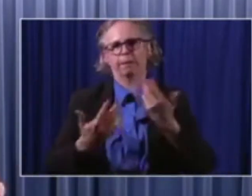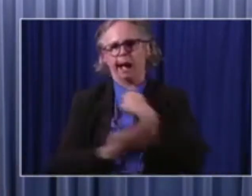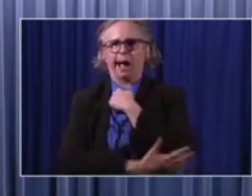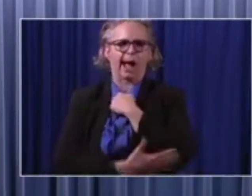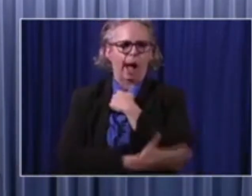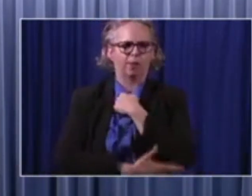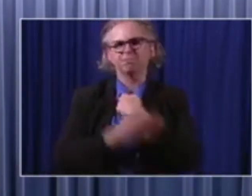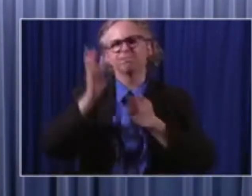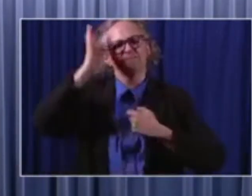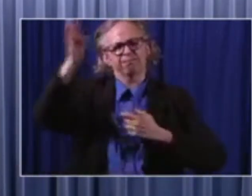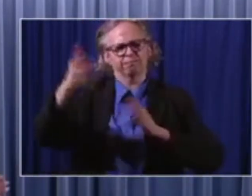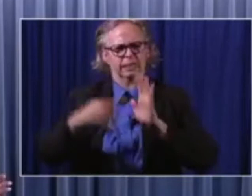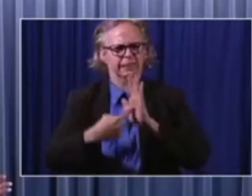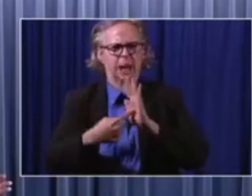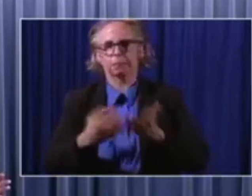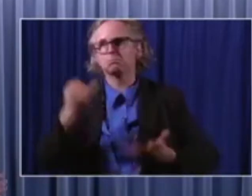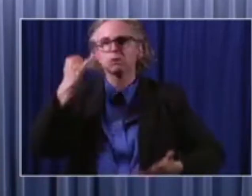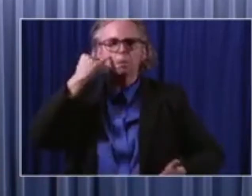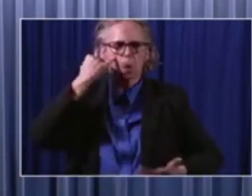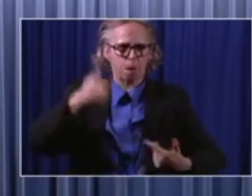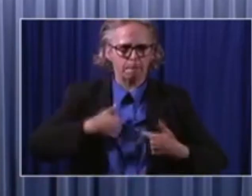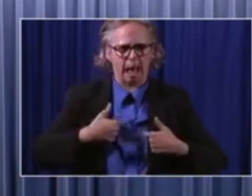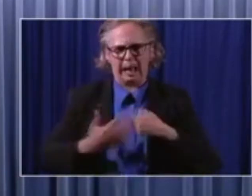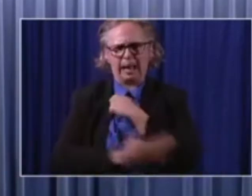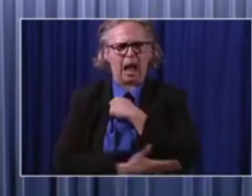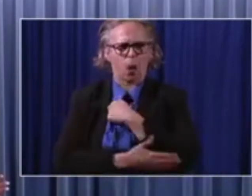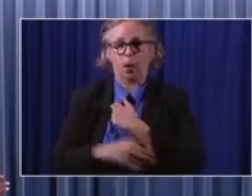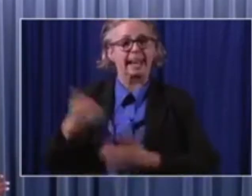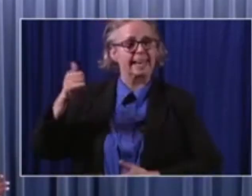live in a county that's yellow.